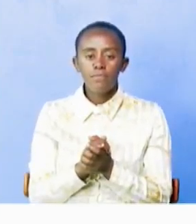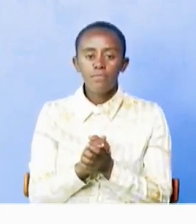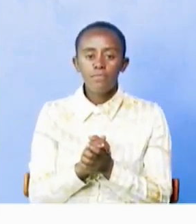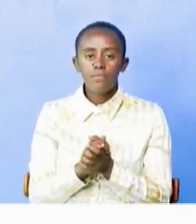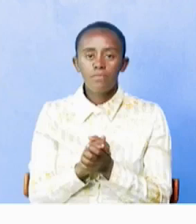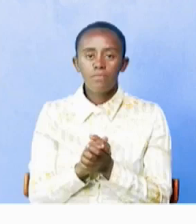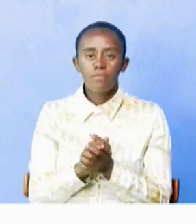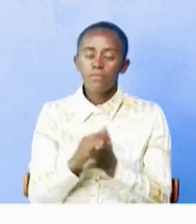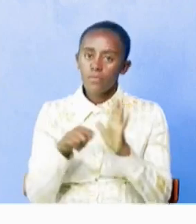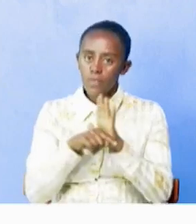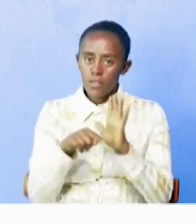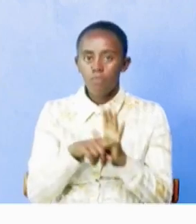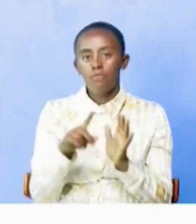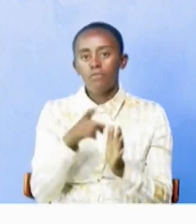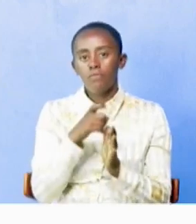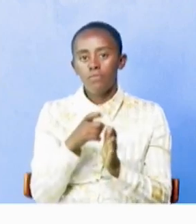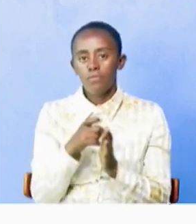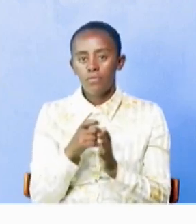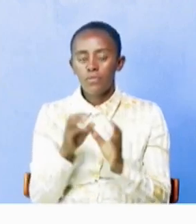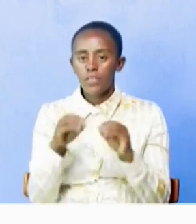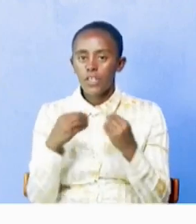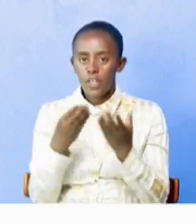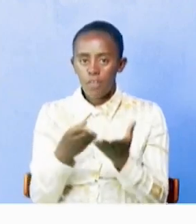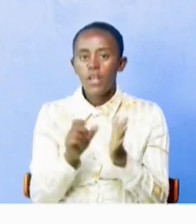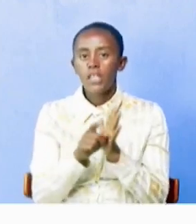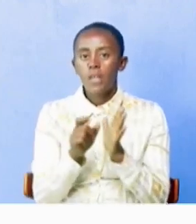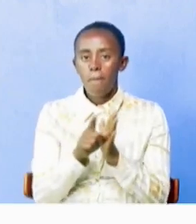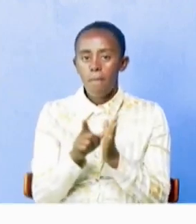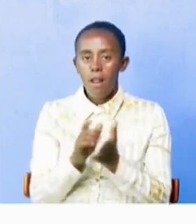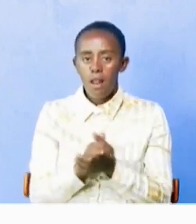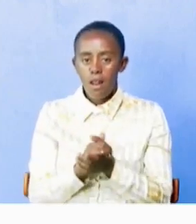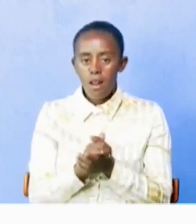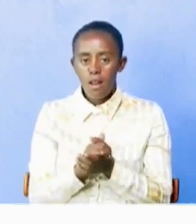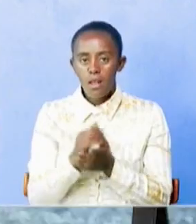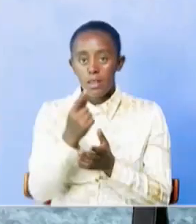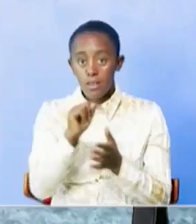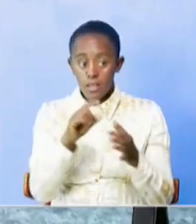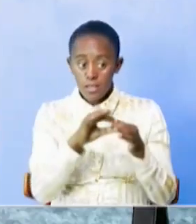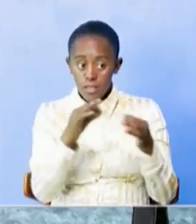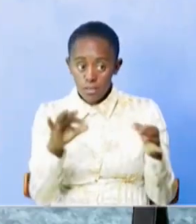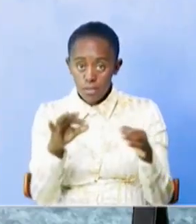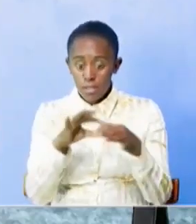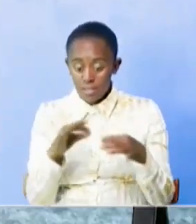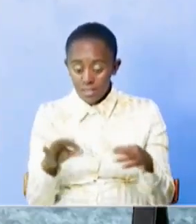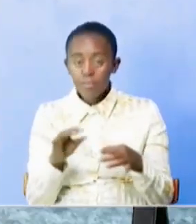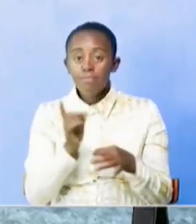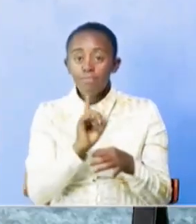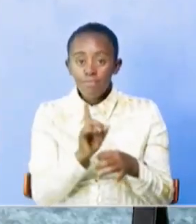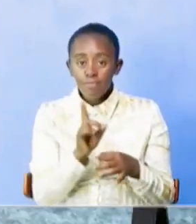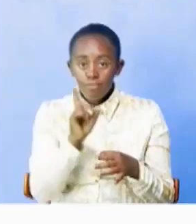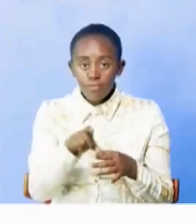Will be negative. Let's give an example. The statement has to be what? The statement has